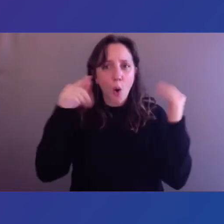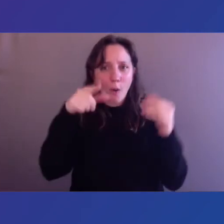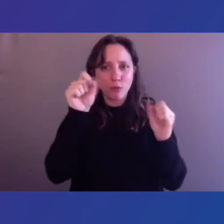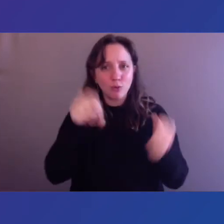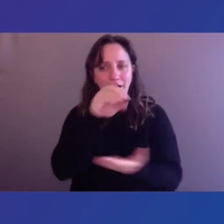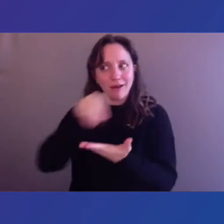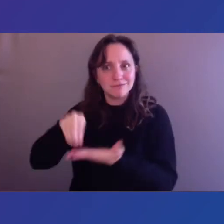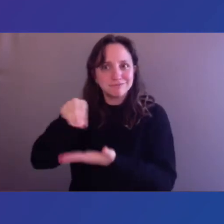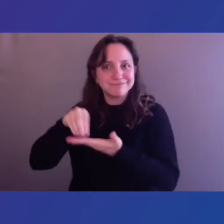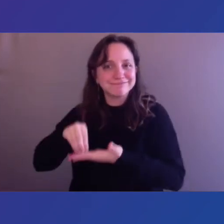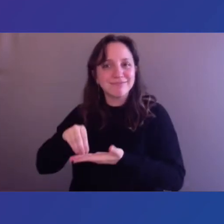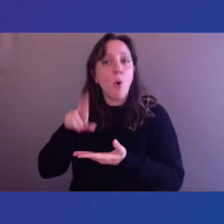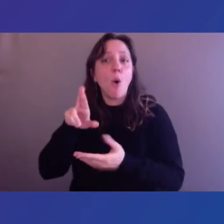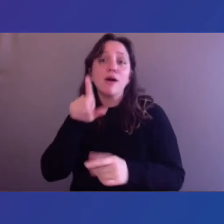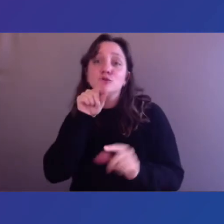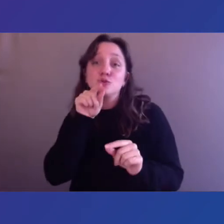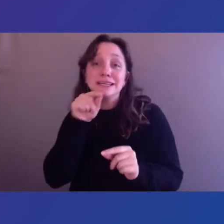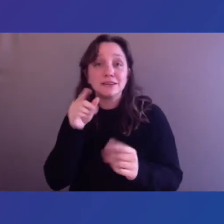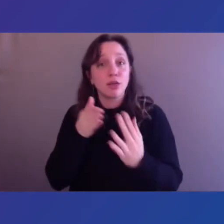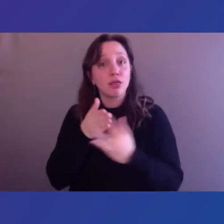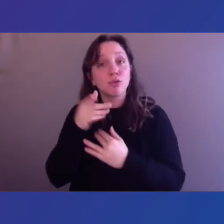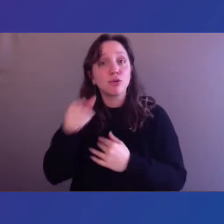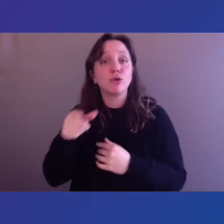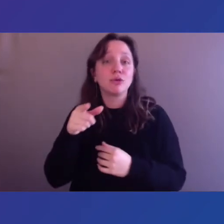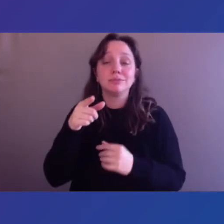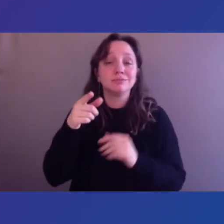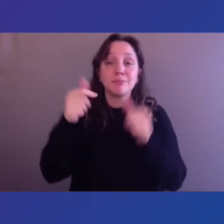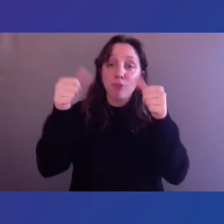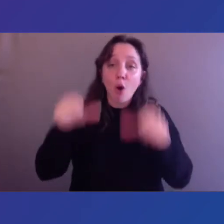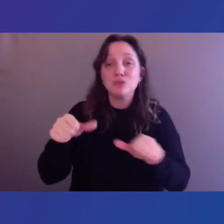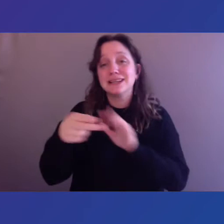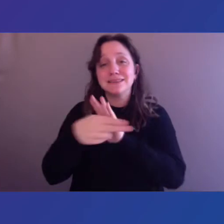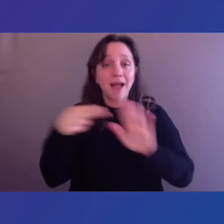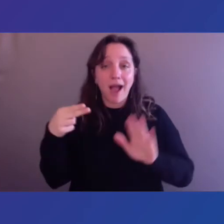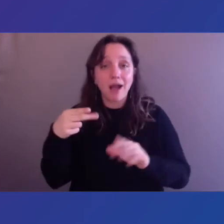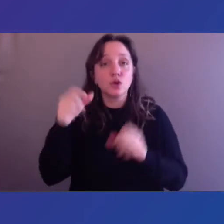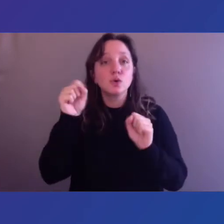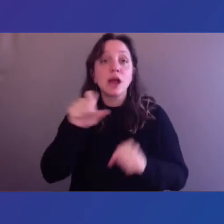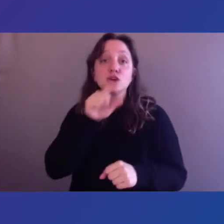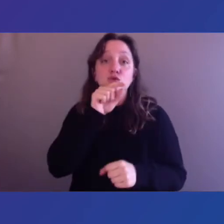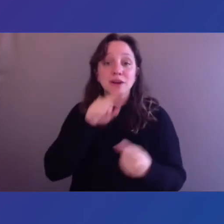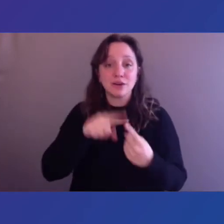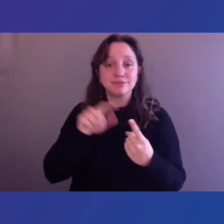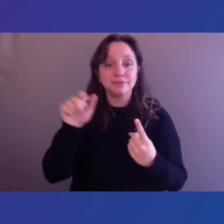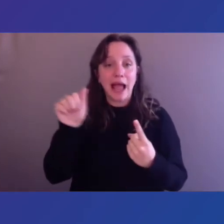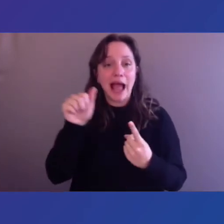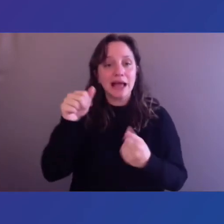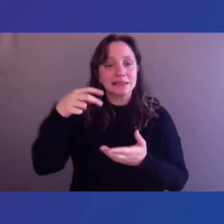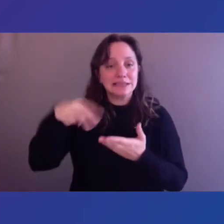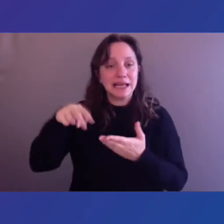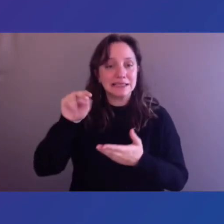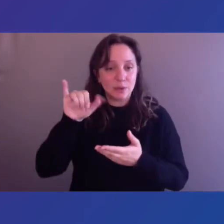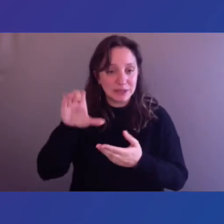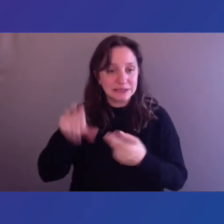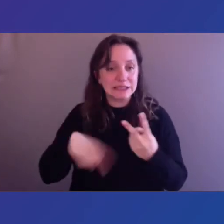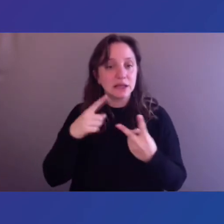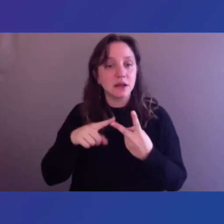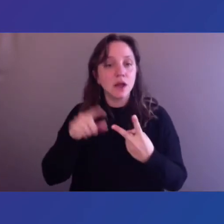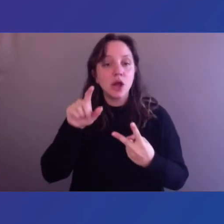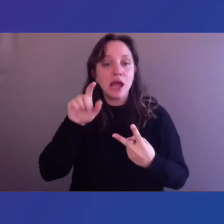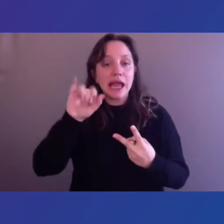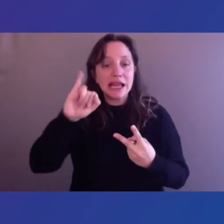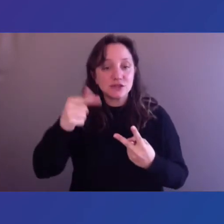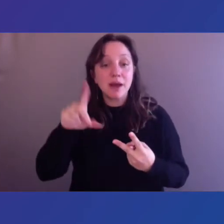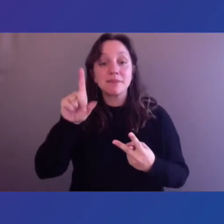Twitter at DanceNYC, Instagram at dance.nyc, and Facebook